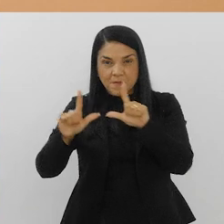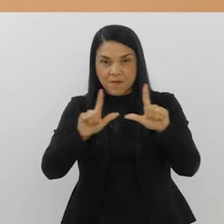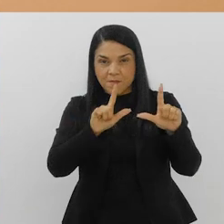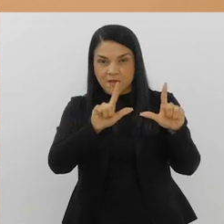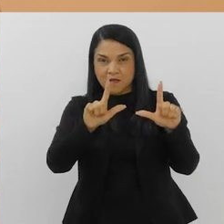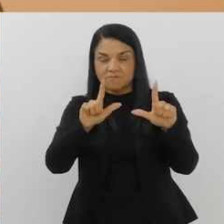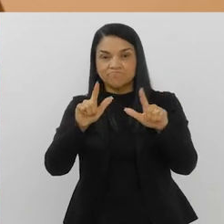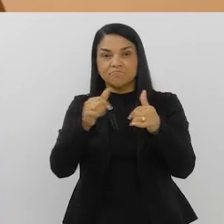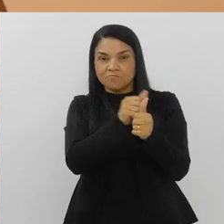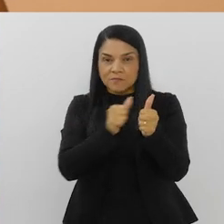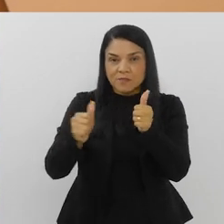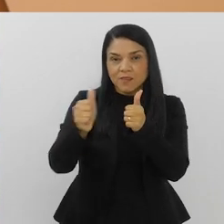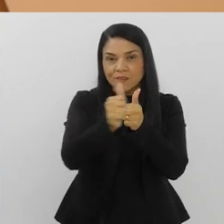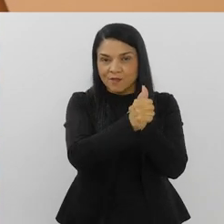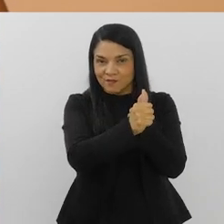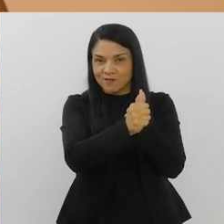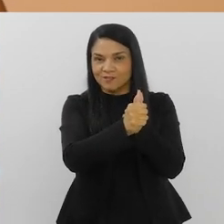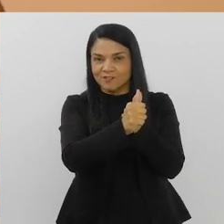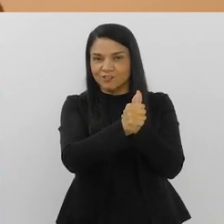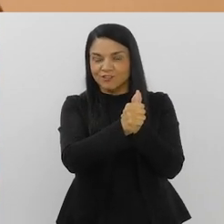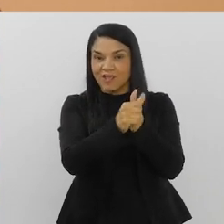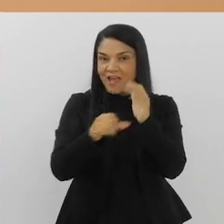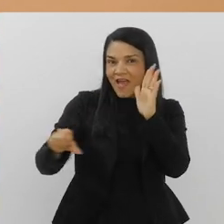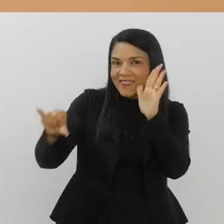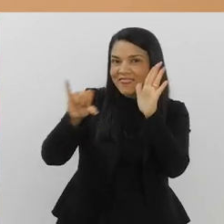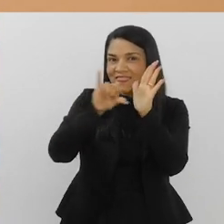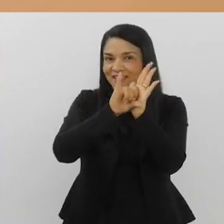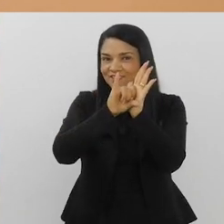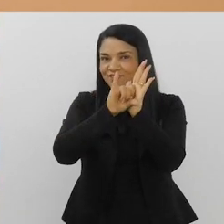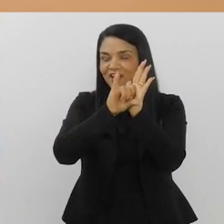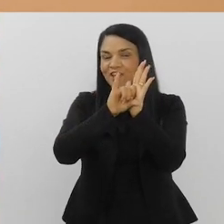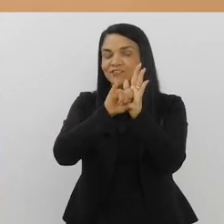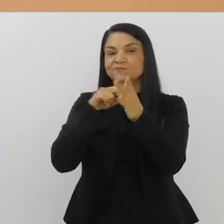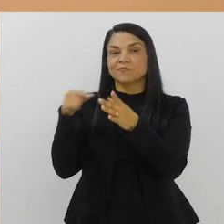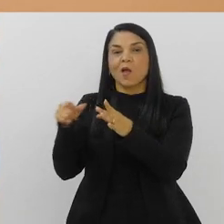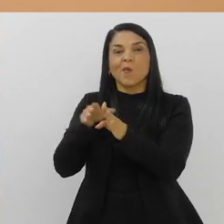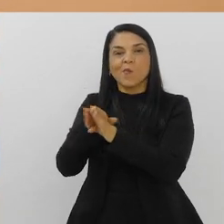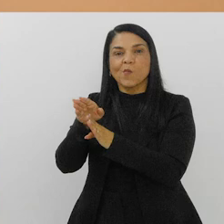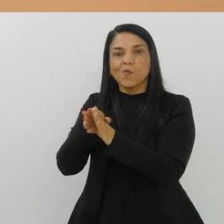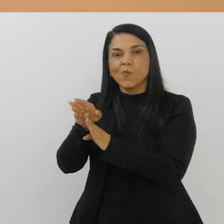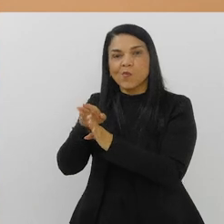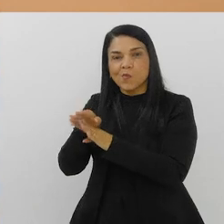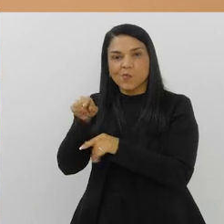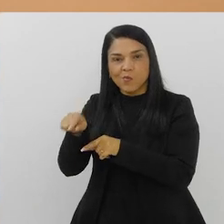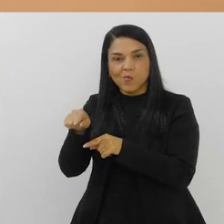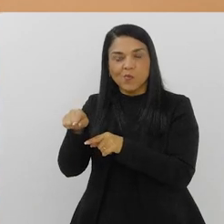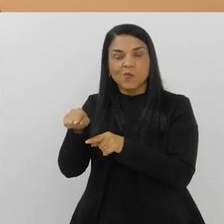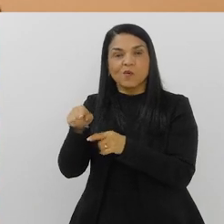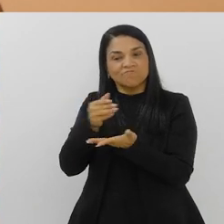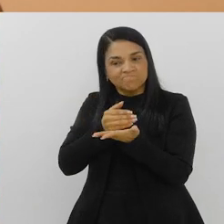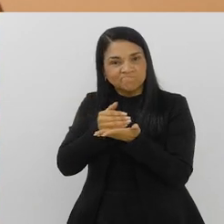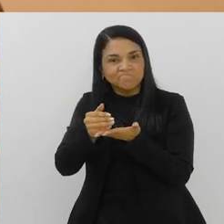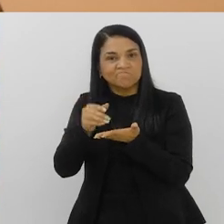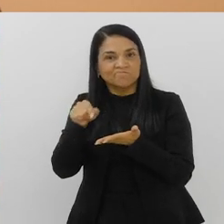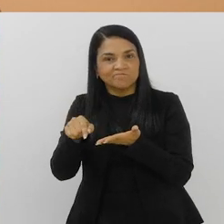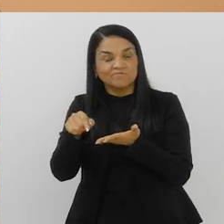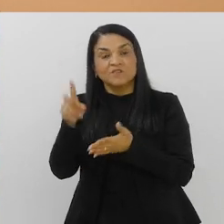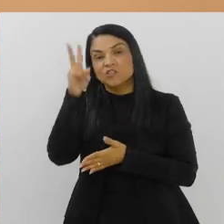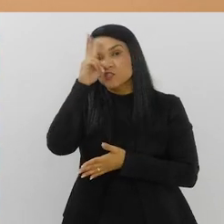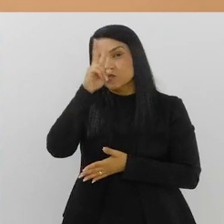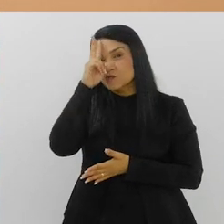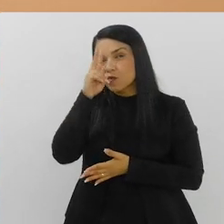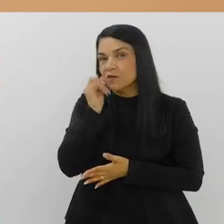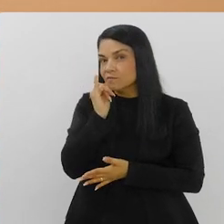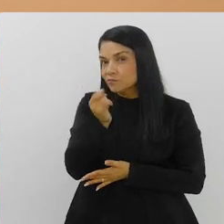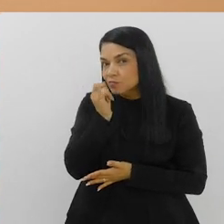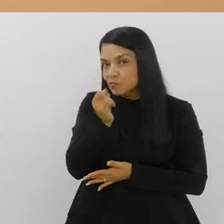From our exhibition of long-distance, entitled protagonism, memória, orgulho e identidade, a curadoria, part